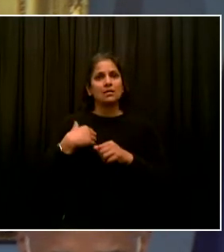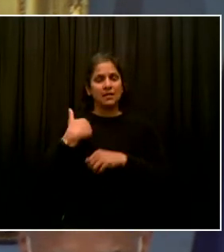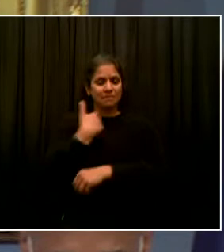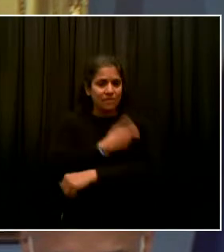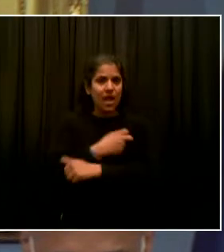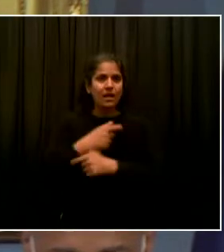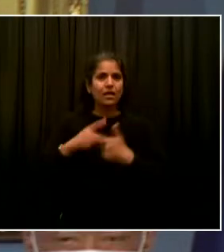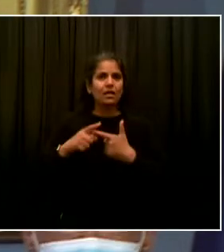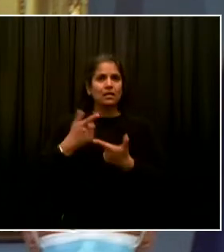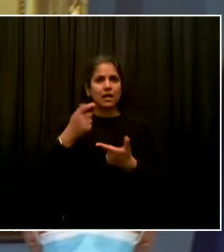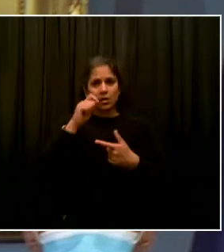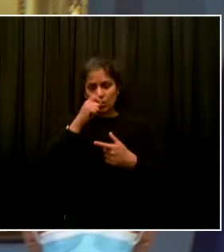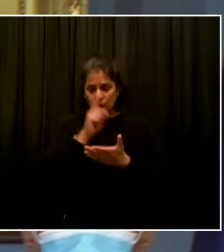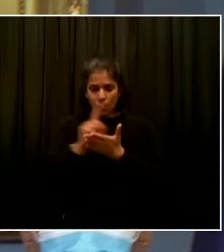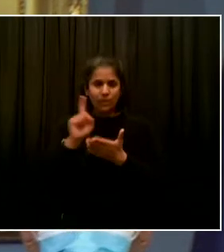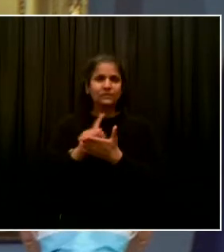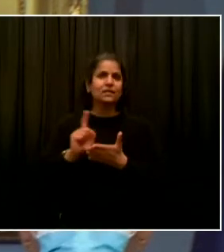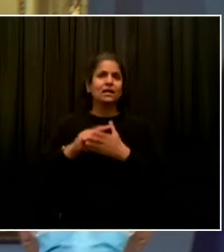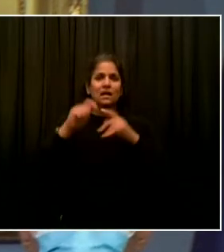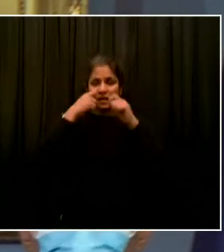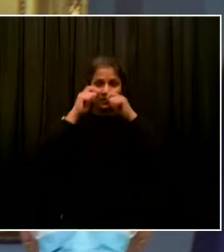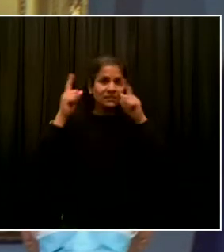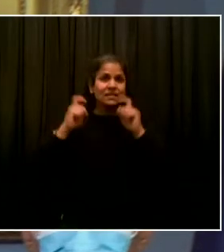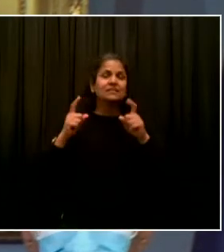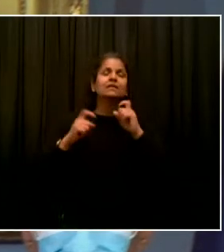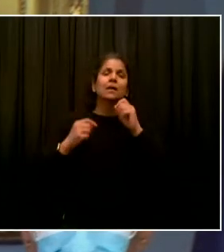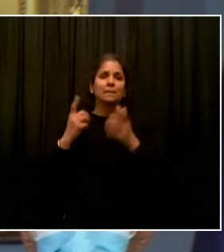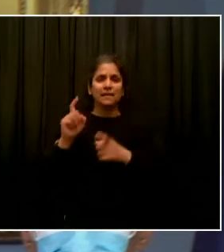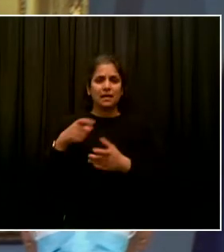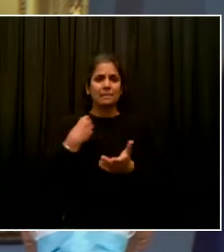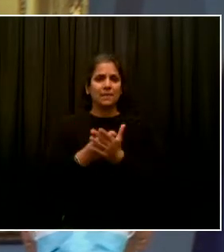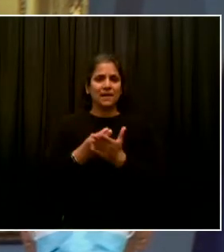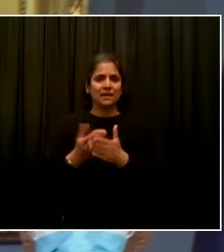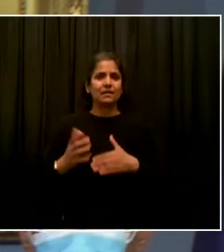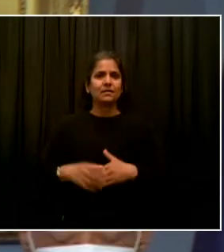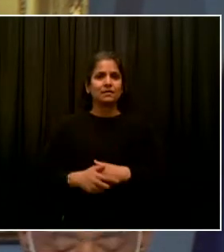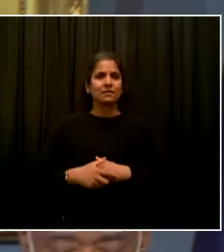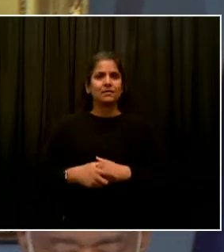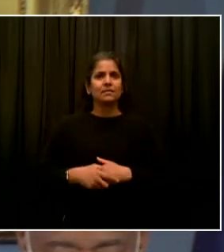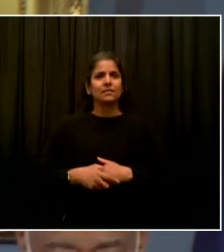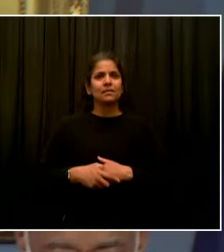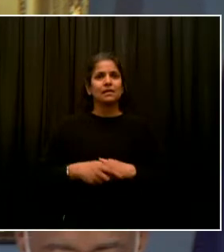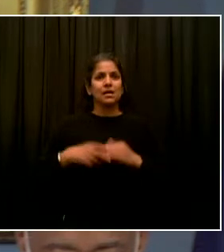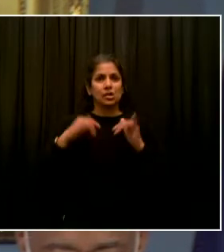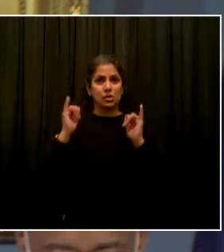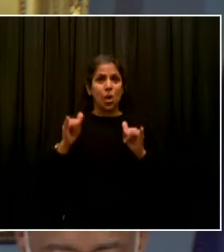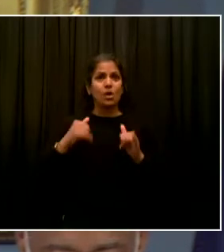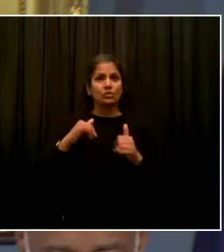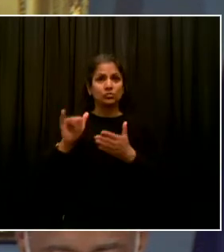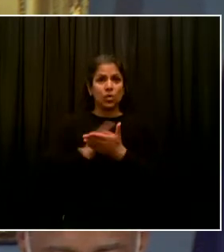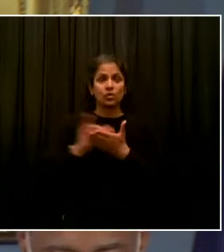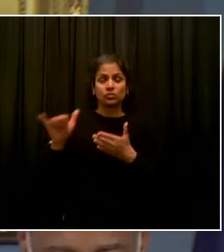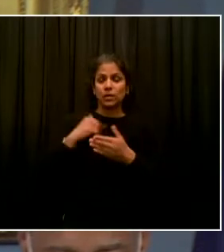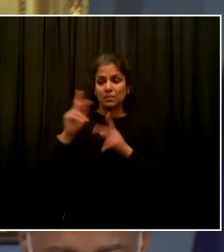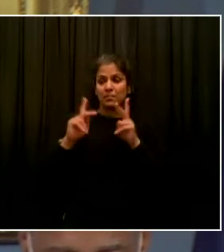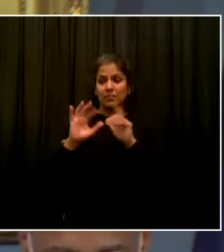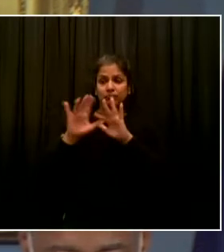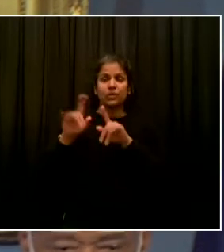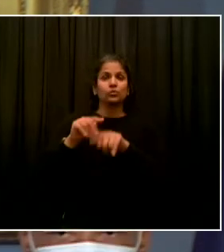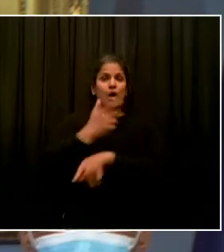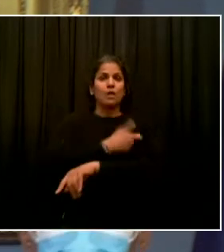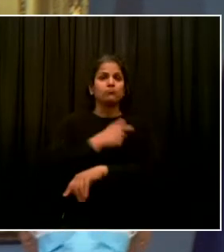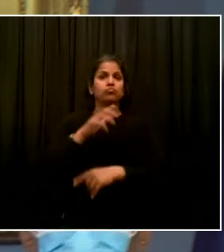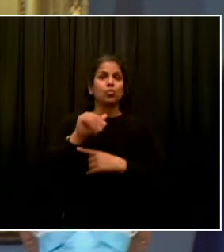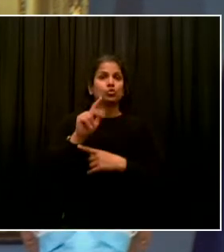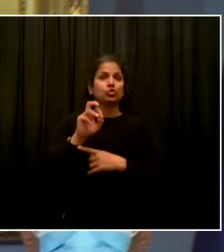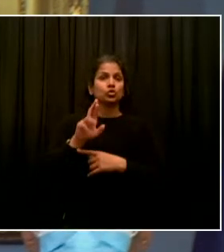we need that money in our coffers. Right now, New Yorkers can go get boosted at a host of city sites, at their healthcare provider. We're